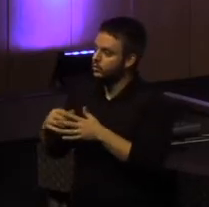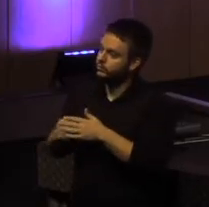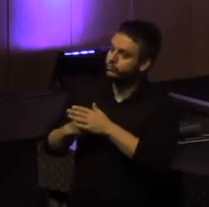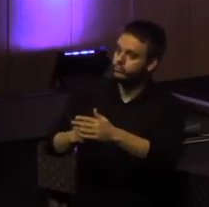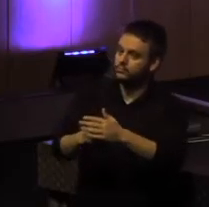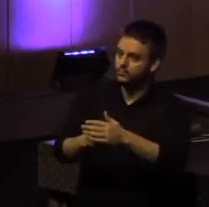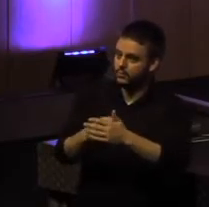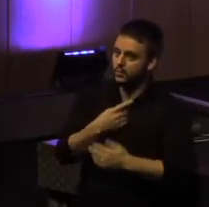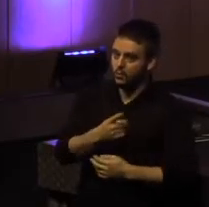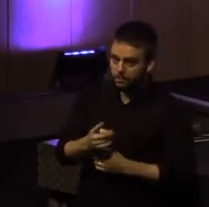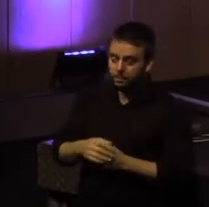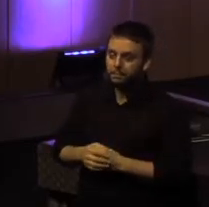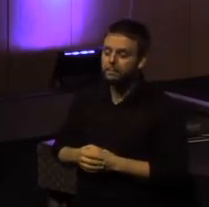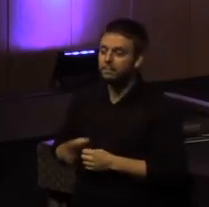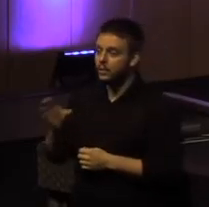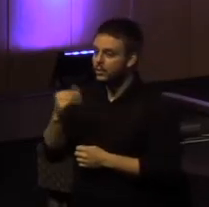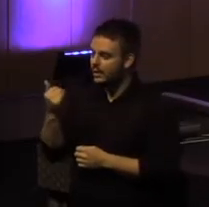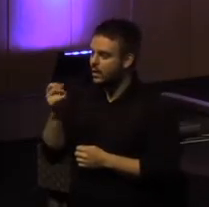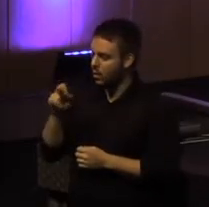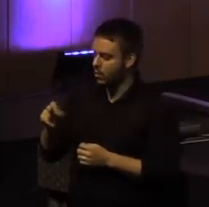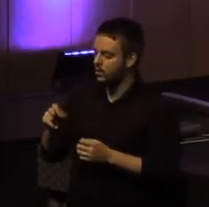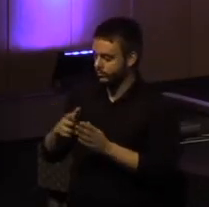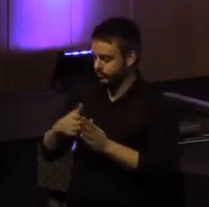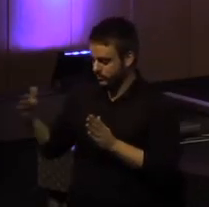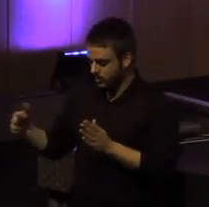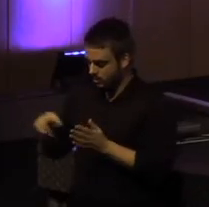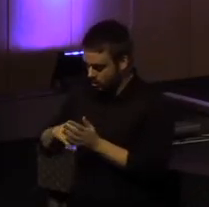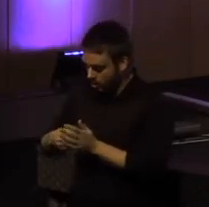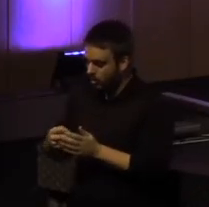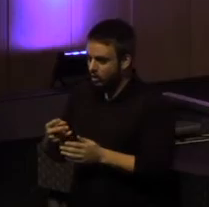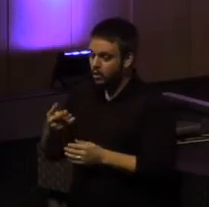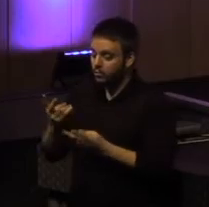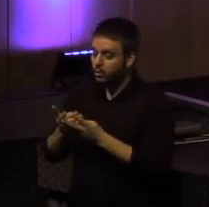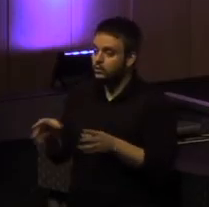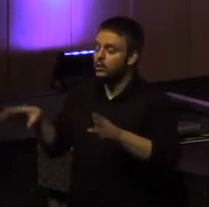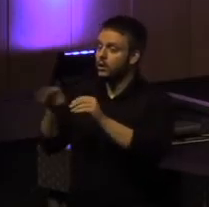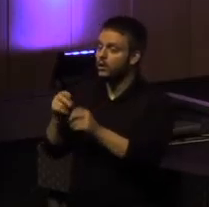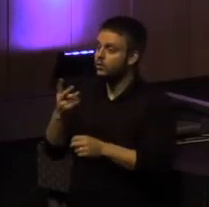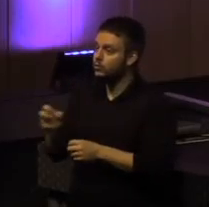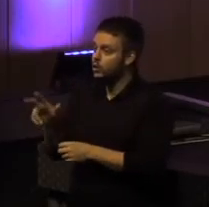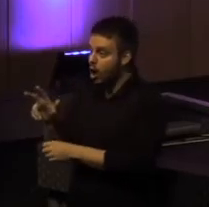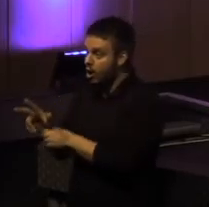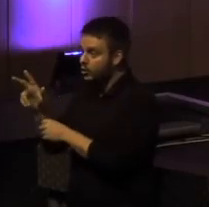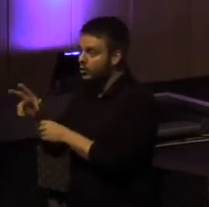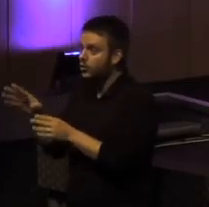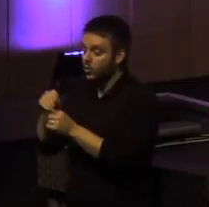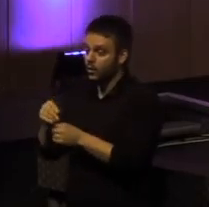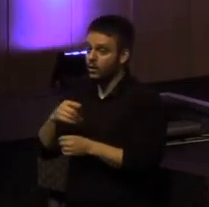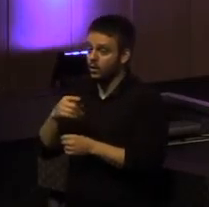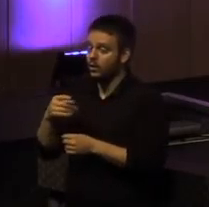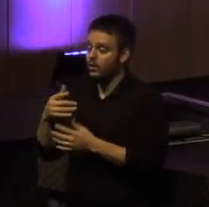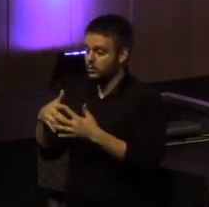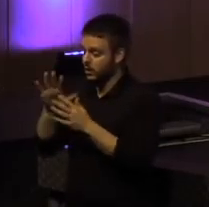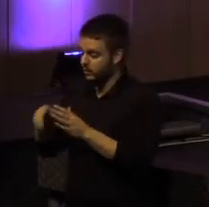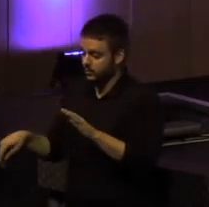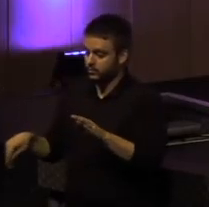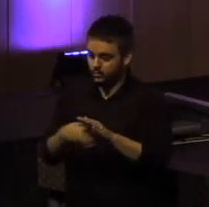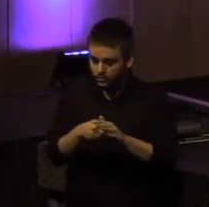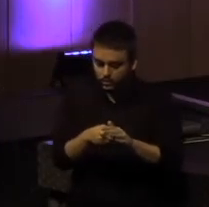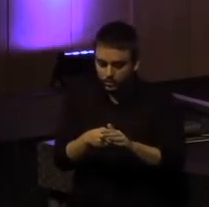So peace to all of you. I'm honored to be standing here, spending a little time with you this morning. We're going to discuss human rights and